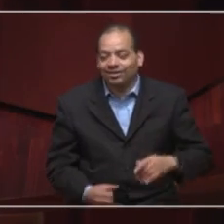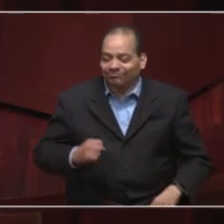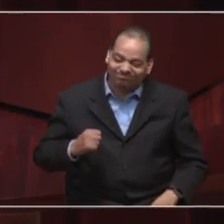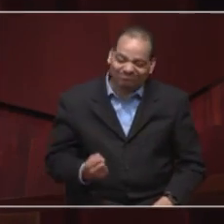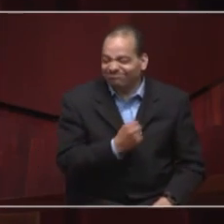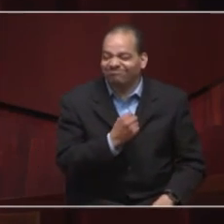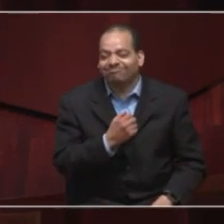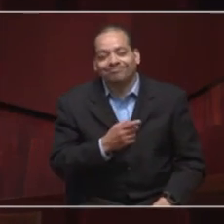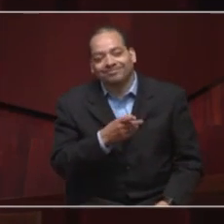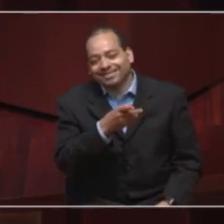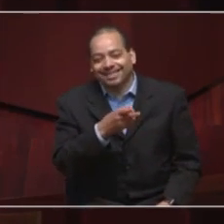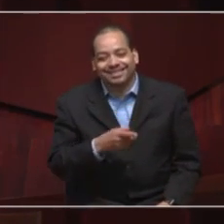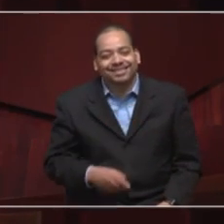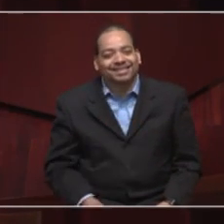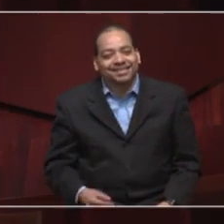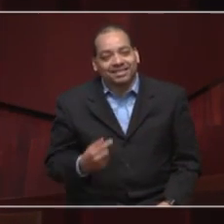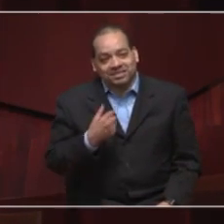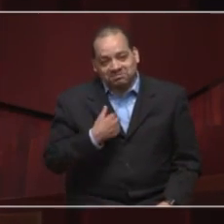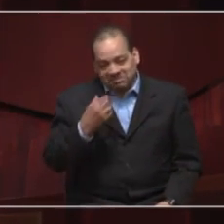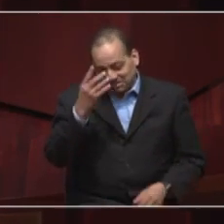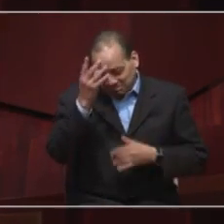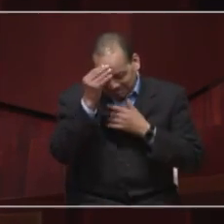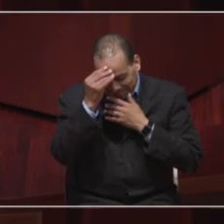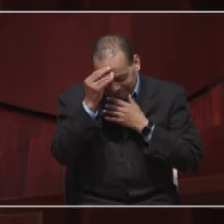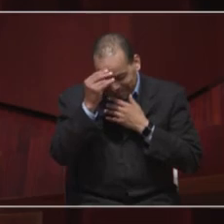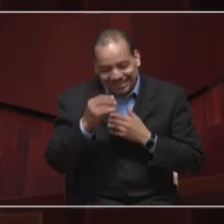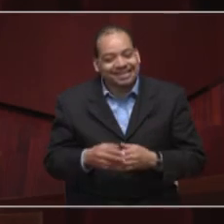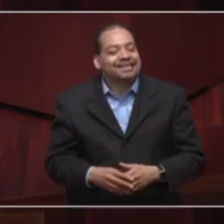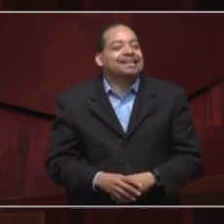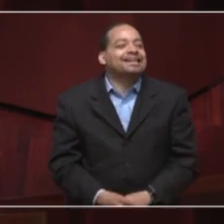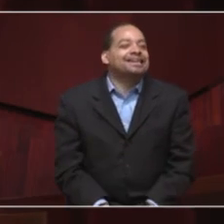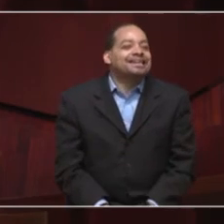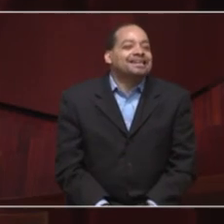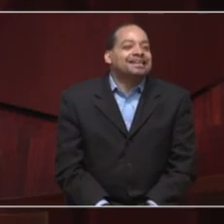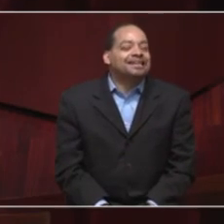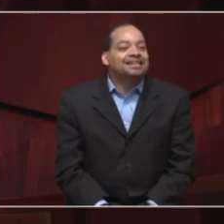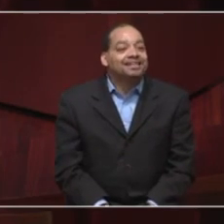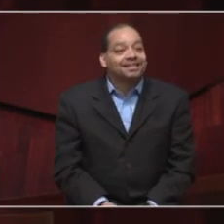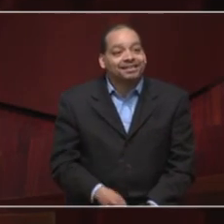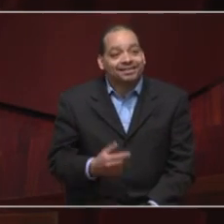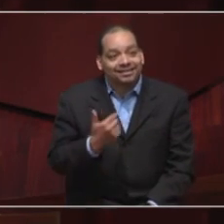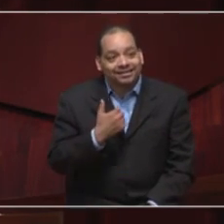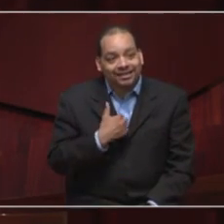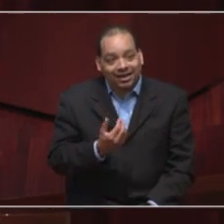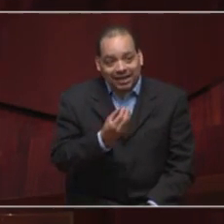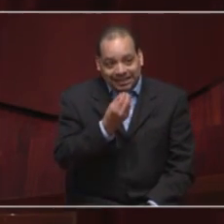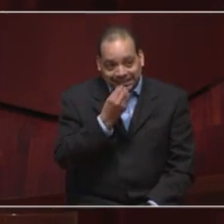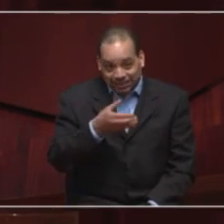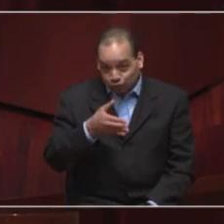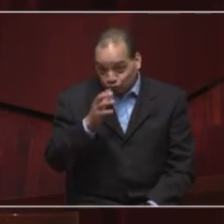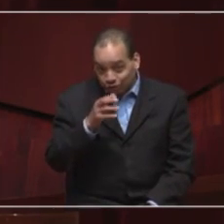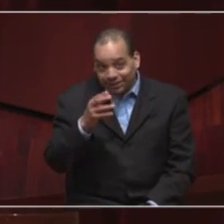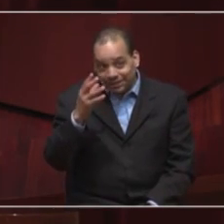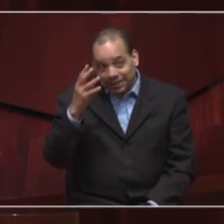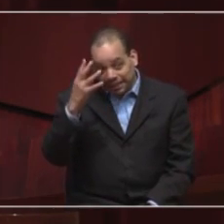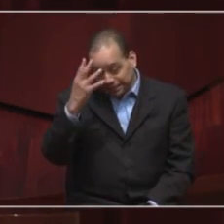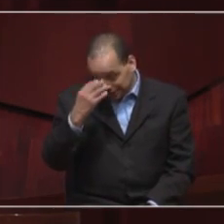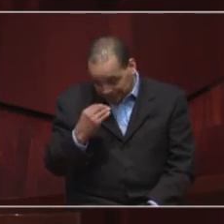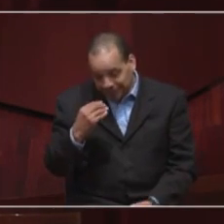No, this is me just doing the brainstorming thing. I think I eat, drink, and sleep the ARCIS customer portal, and